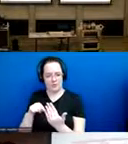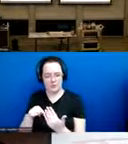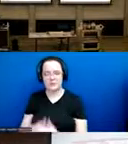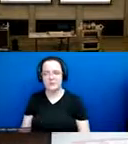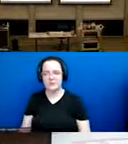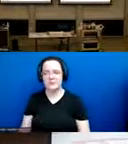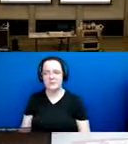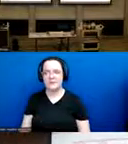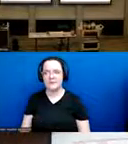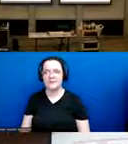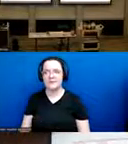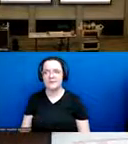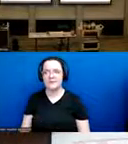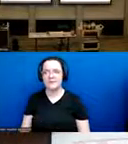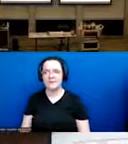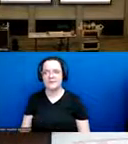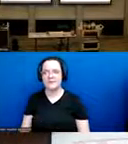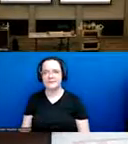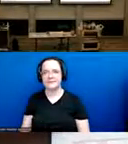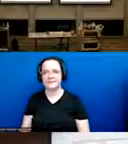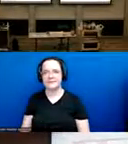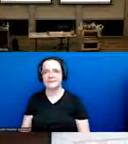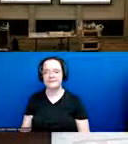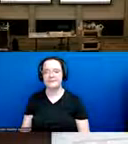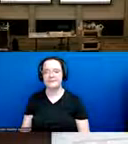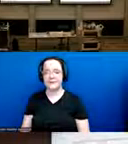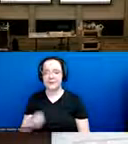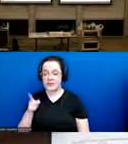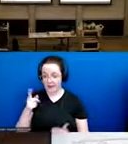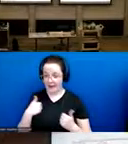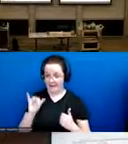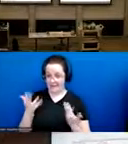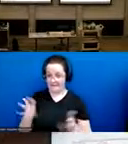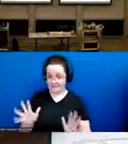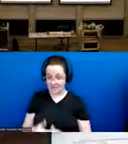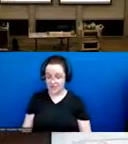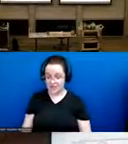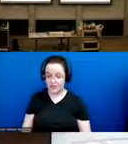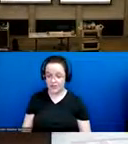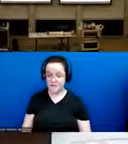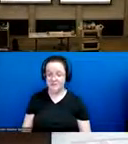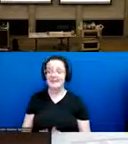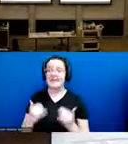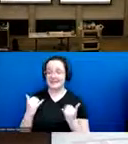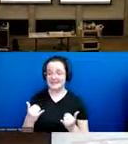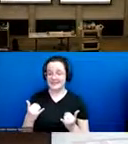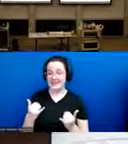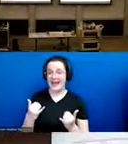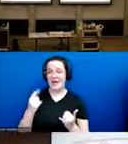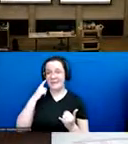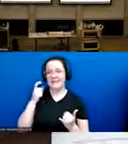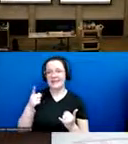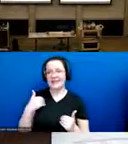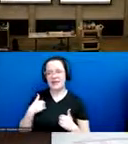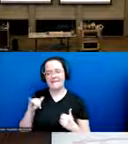right? So if you have this, right, now that you can, what you can do is because you have this control laser that is addressing